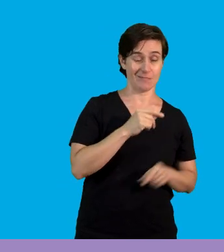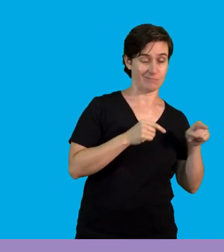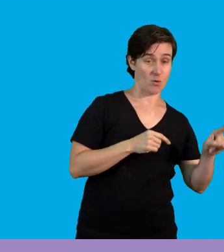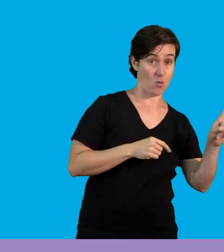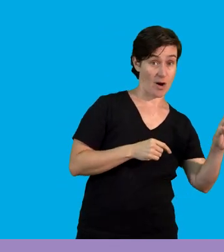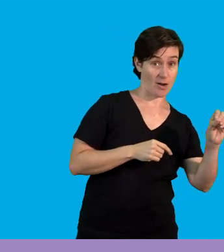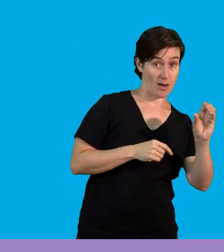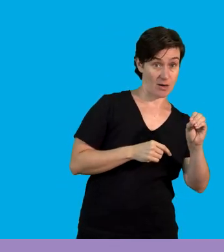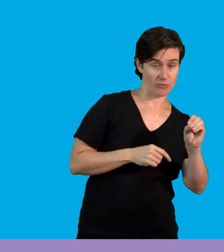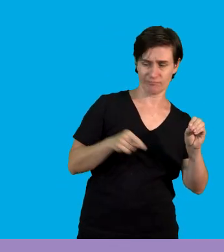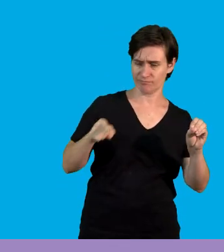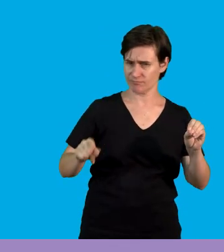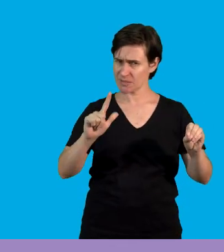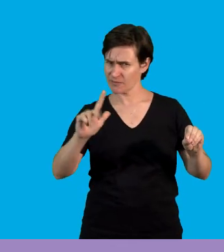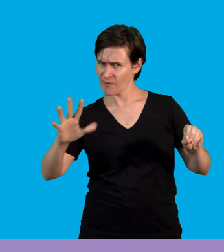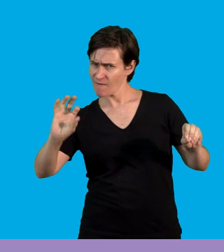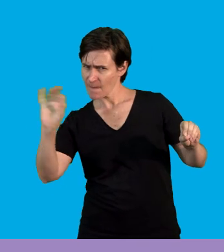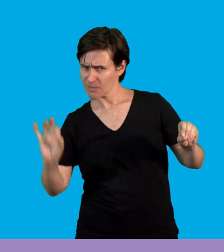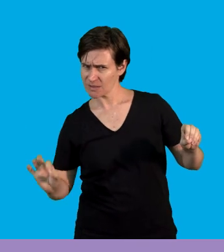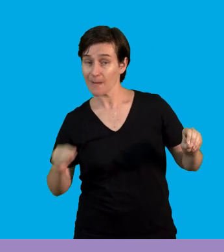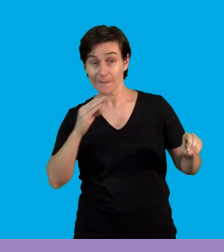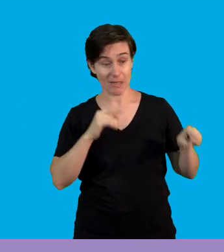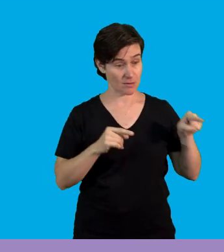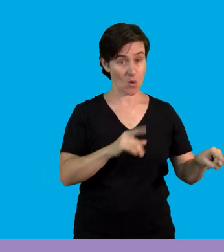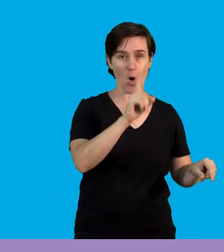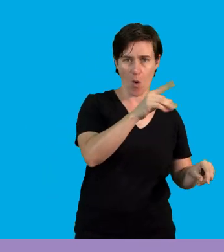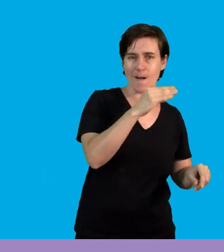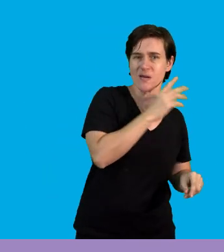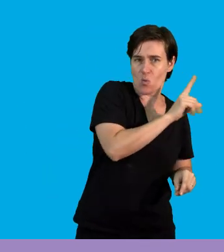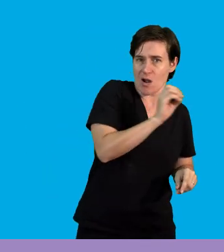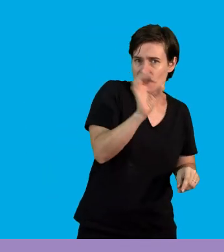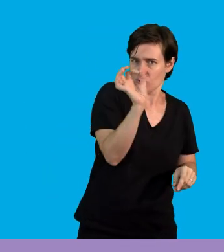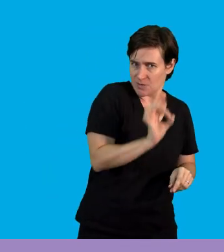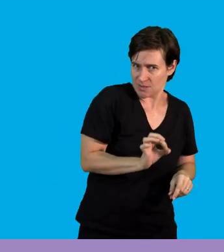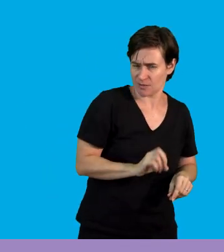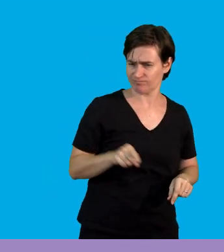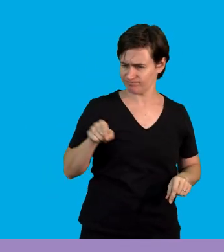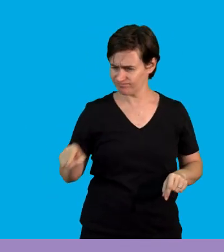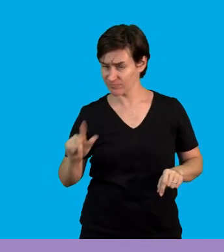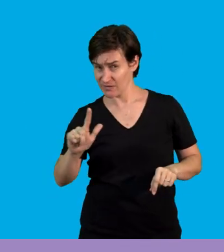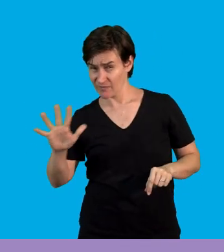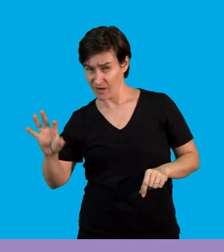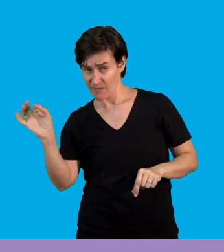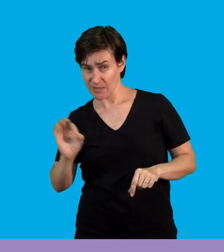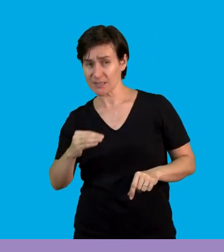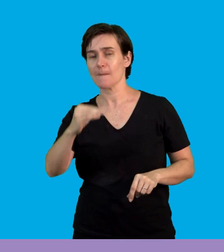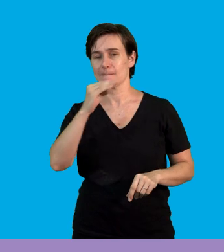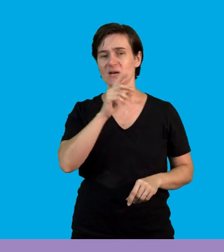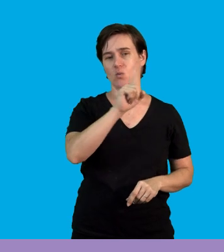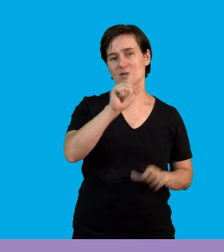And that 175, so this is 100%, this is 75%. You add the two, it is